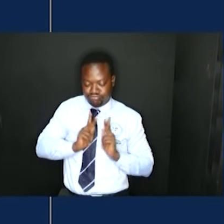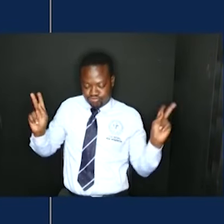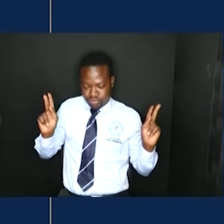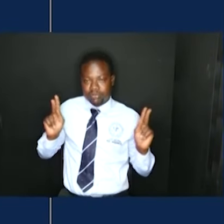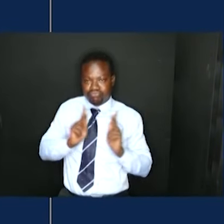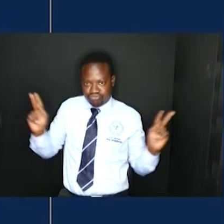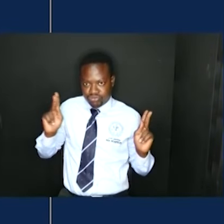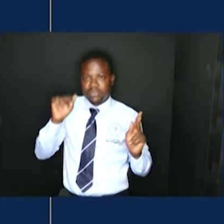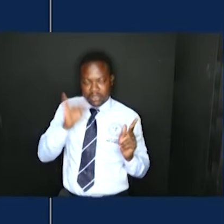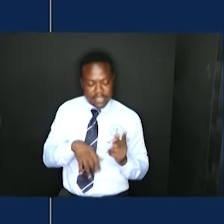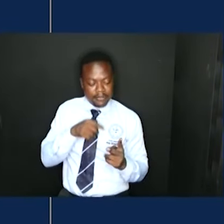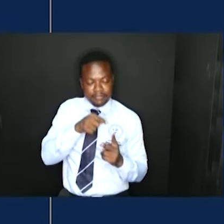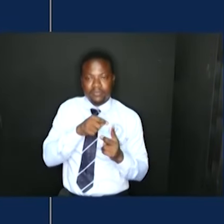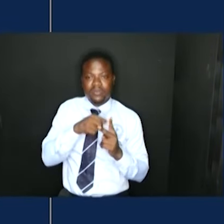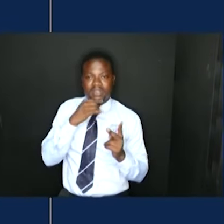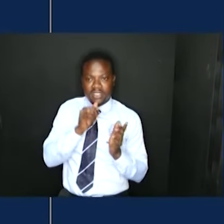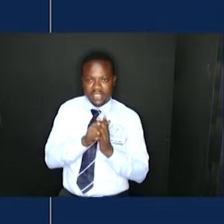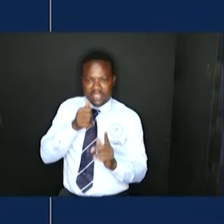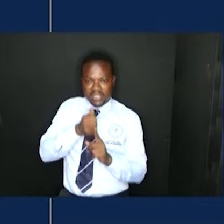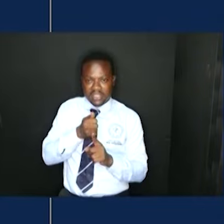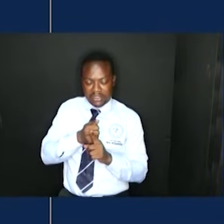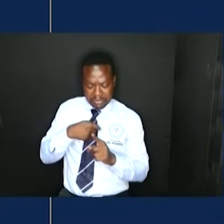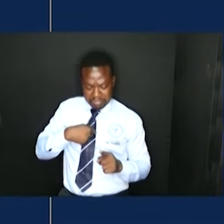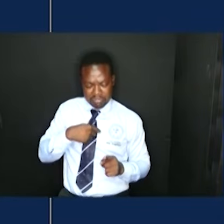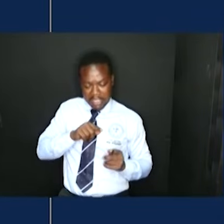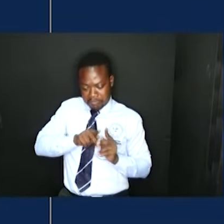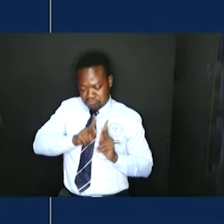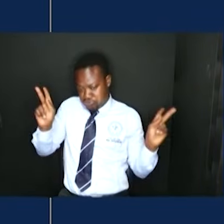that expressing one's opinion in itself is not bad.